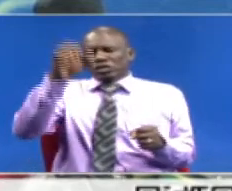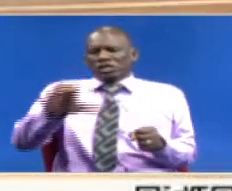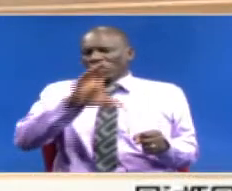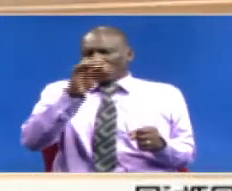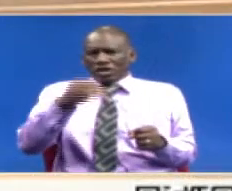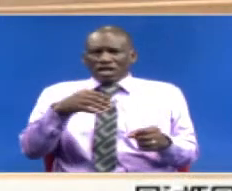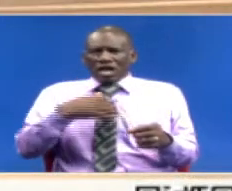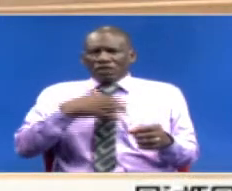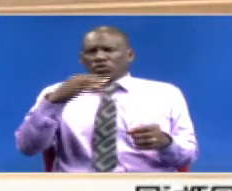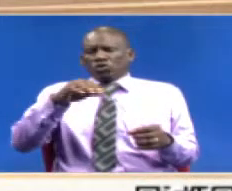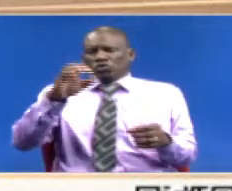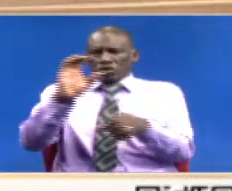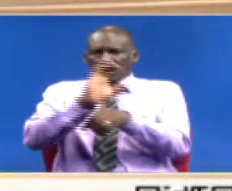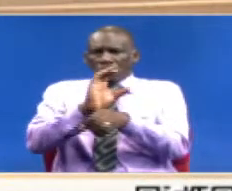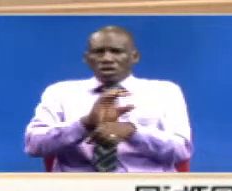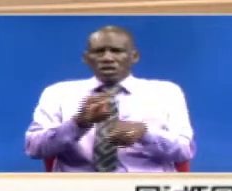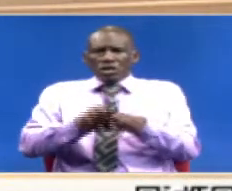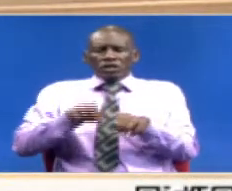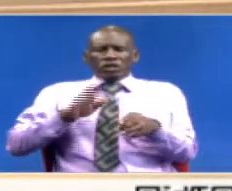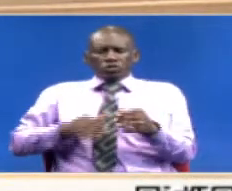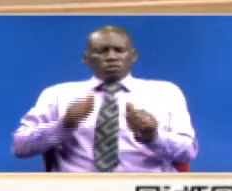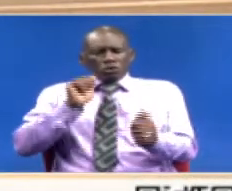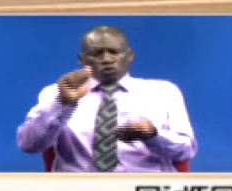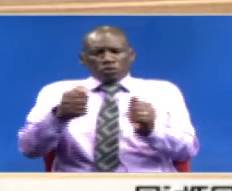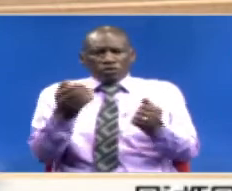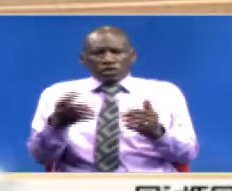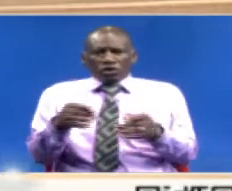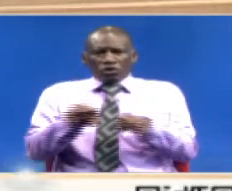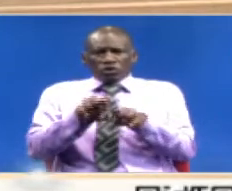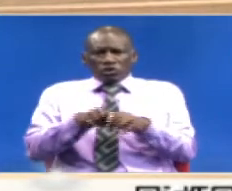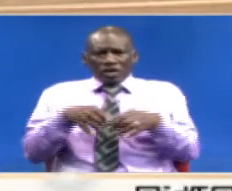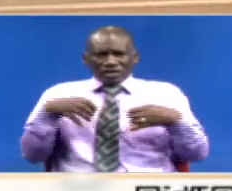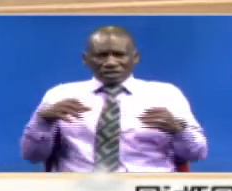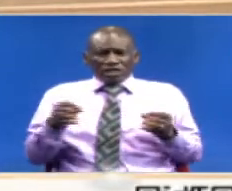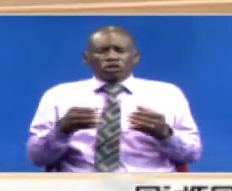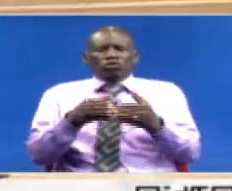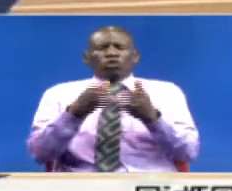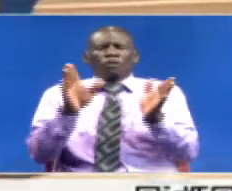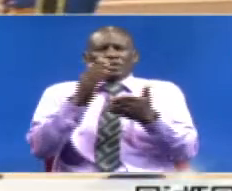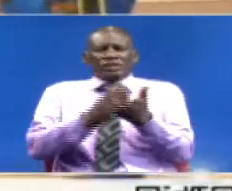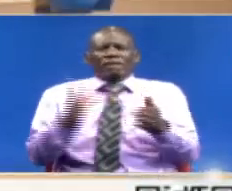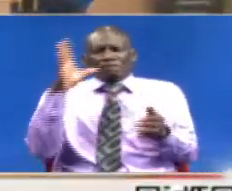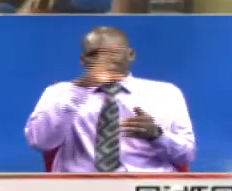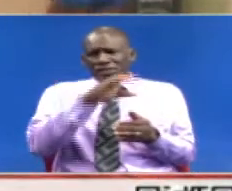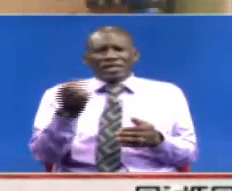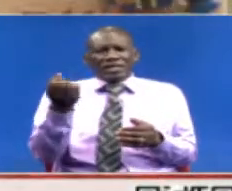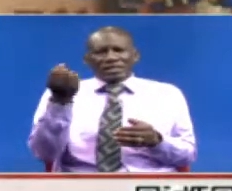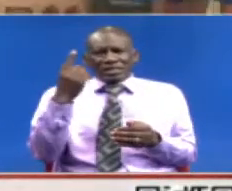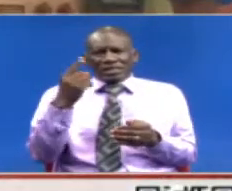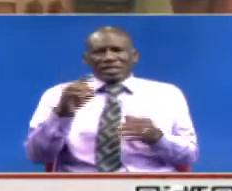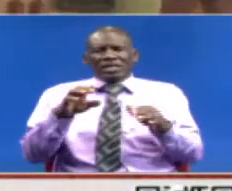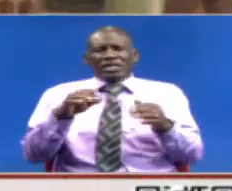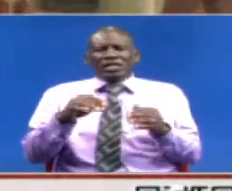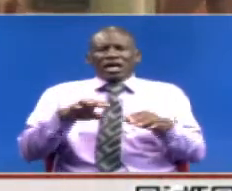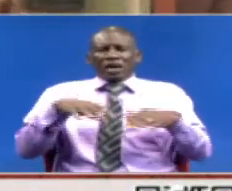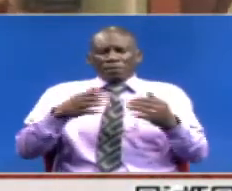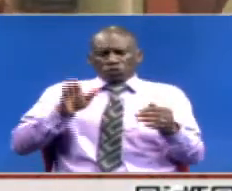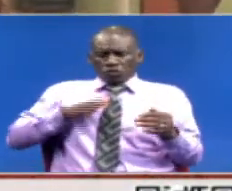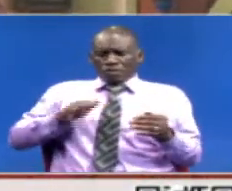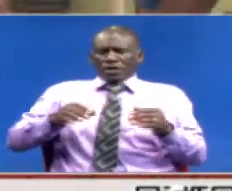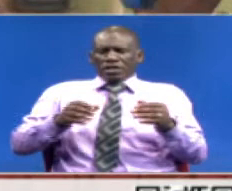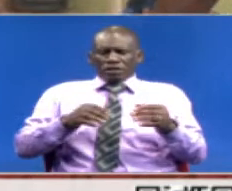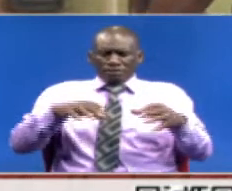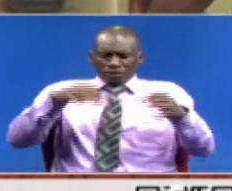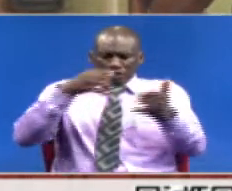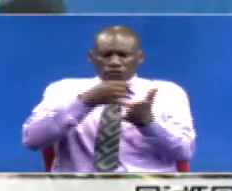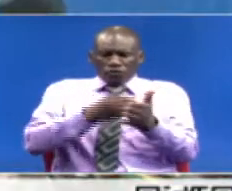Cameroon. As the women battle in the ring, they are also grappling to demystify some misconceptions associated with women taking part in